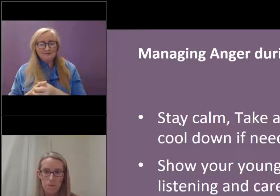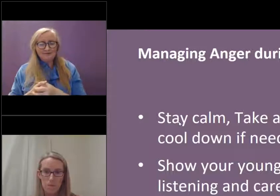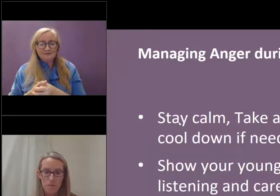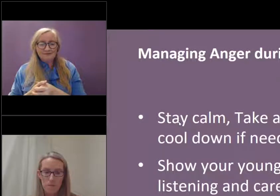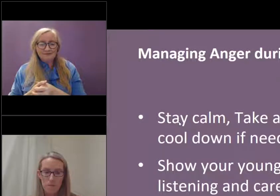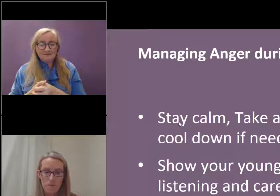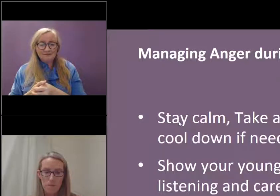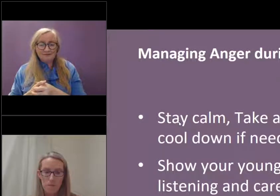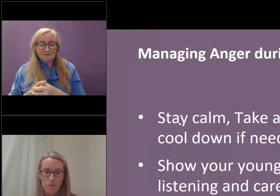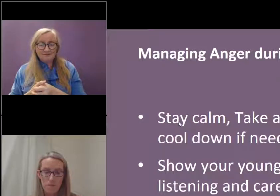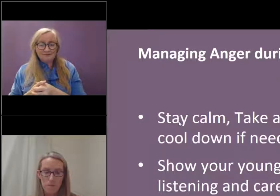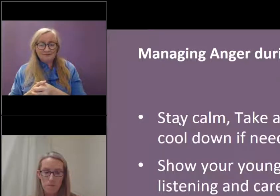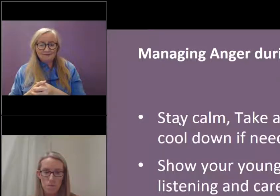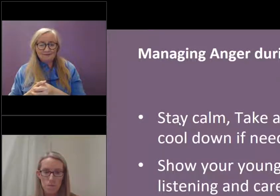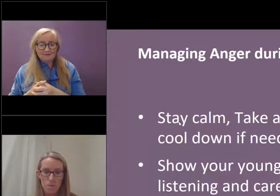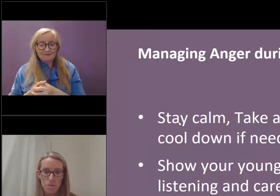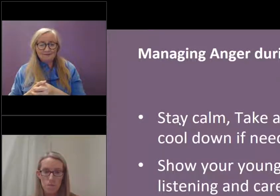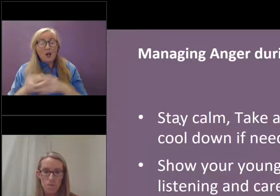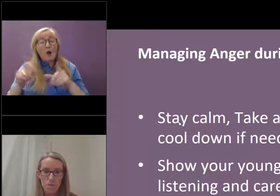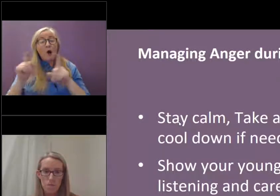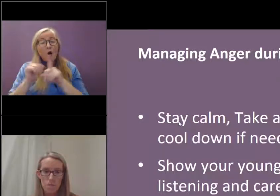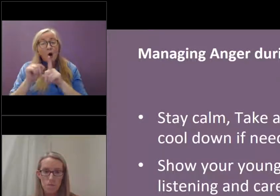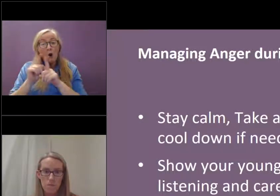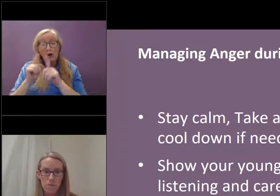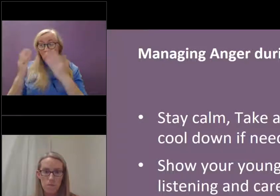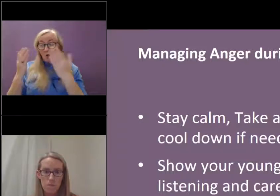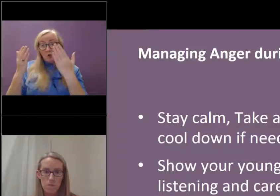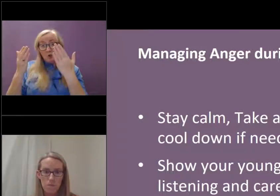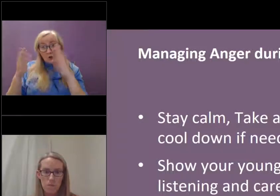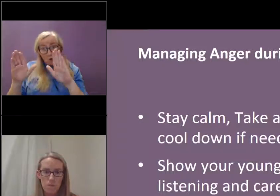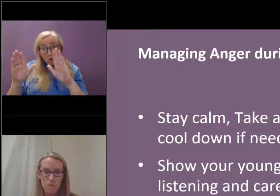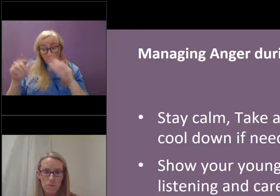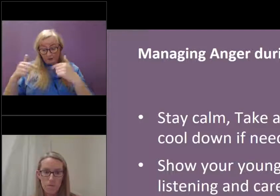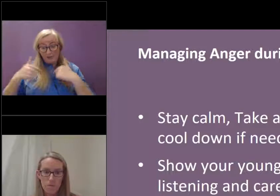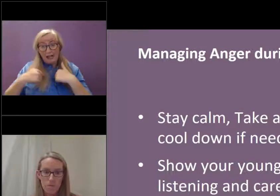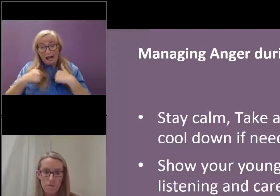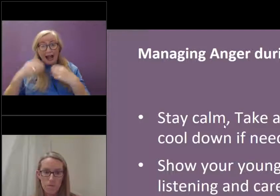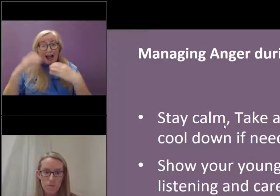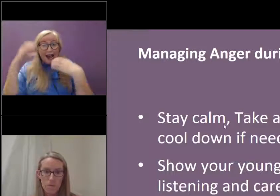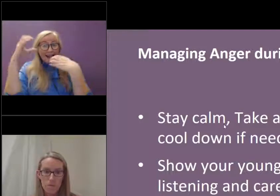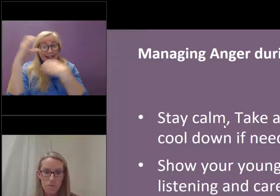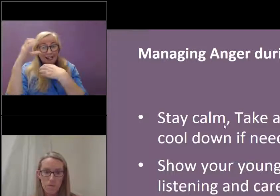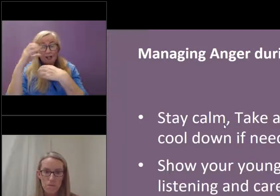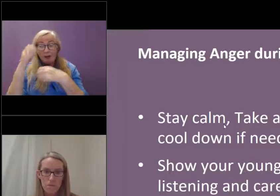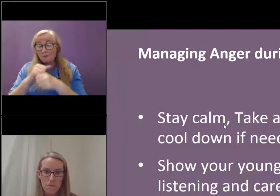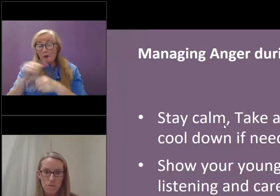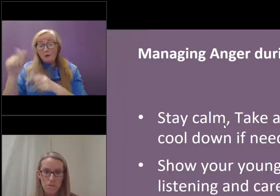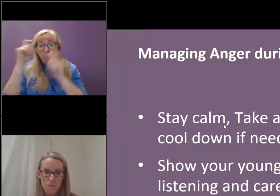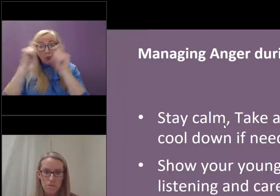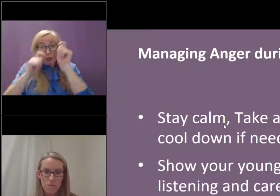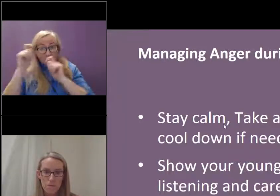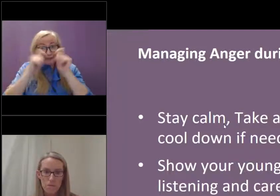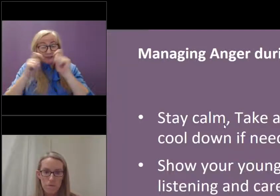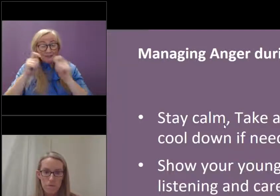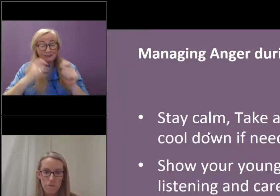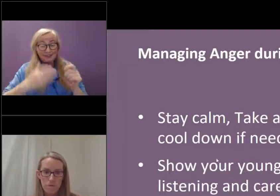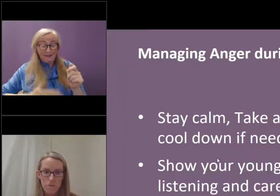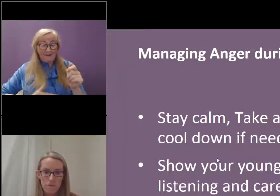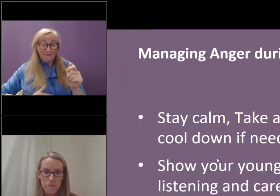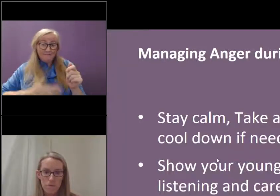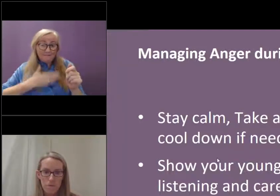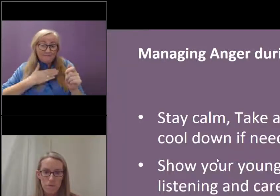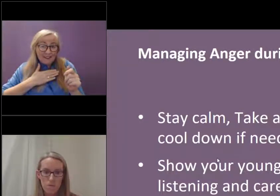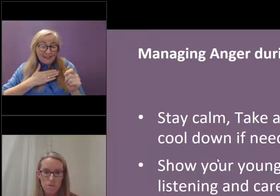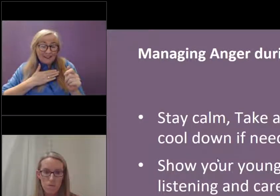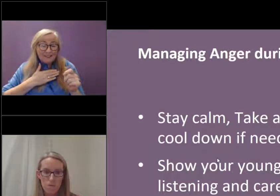stage or some time, and showing that active listening, and that you care about their thoughts and feelings. But maybe maybe you're not taking how